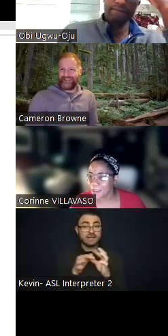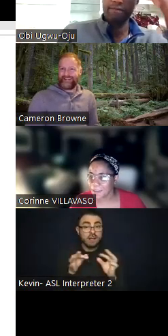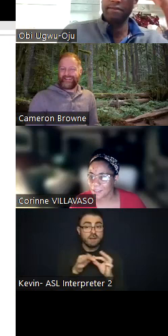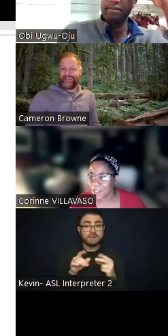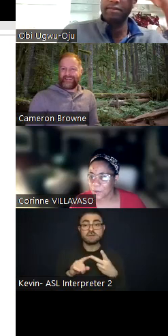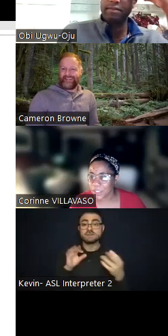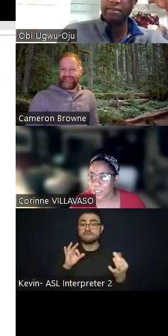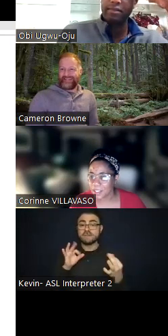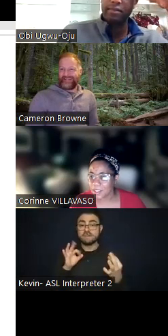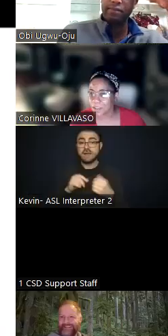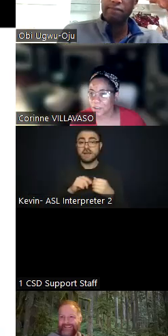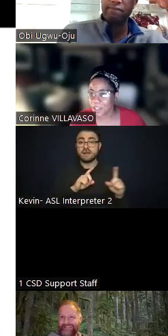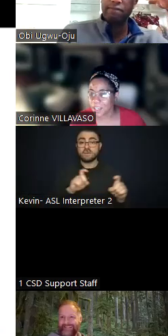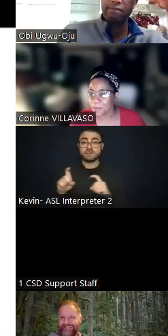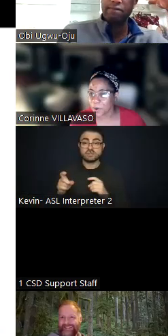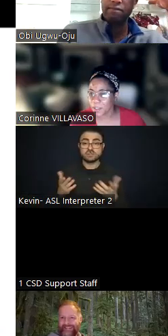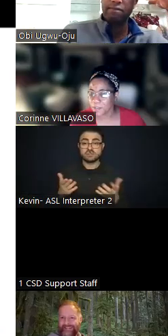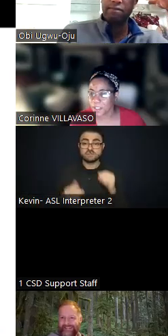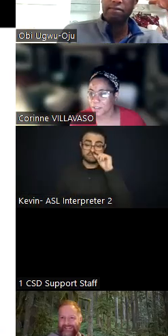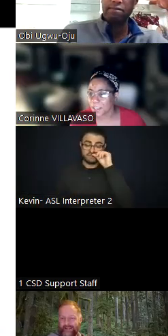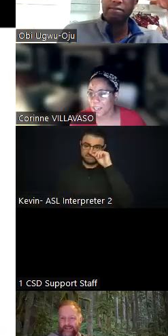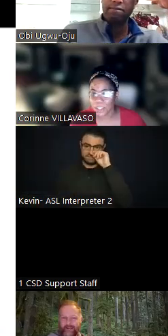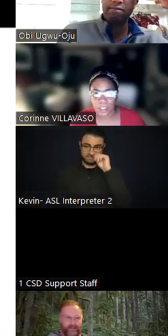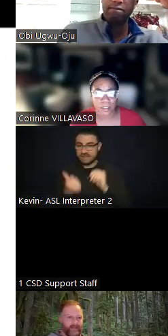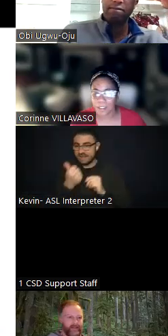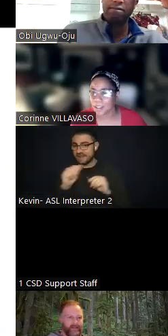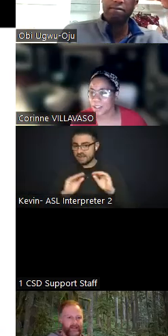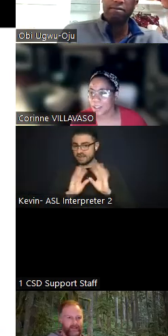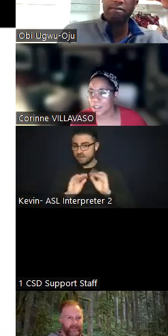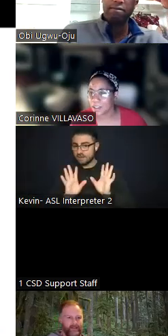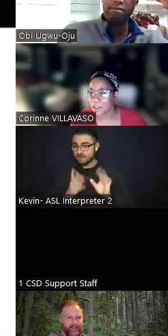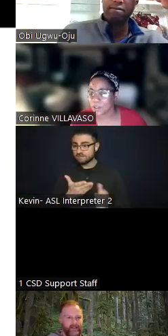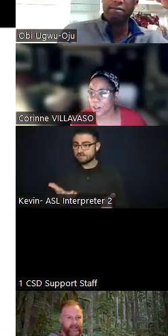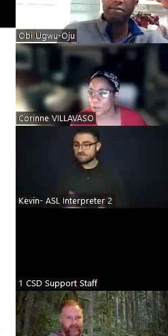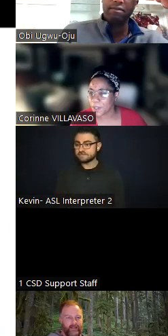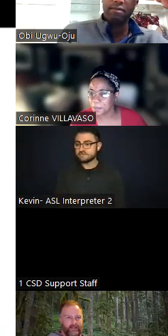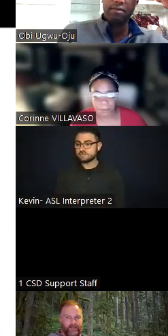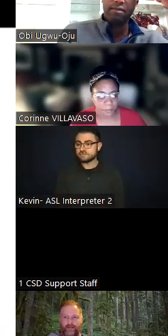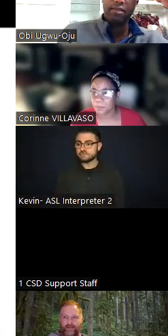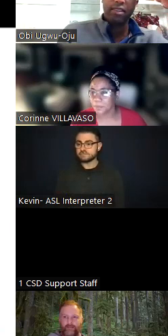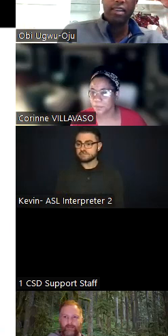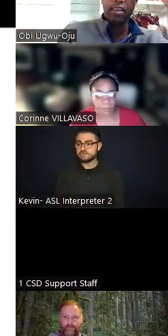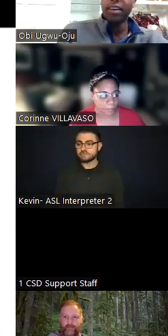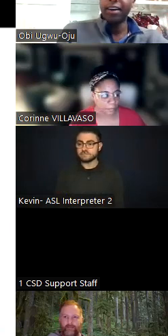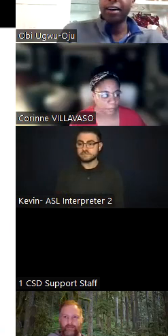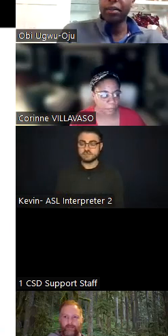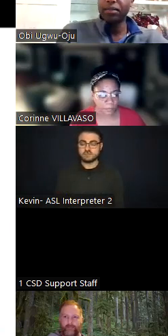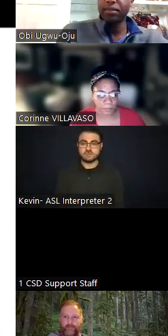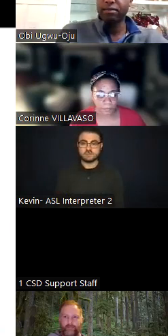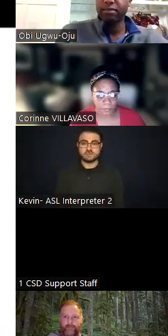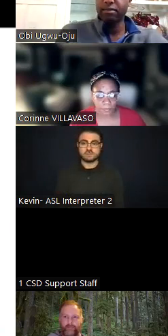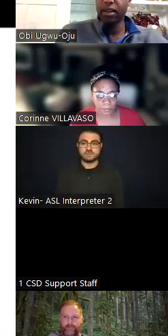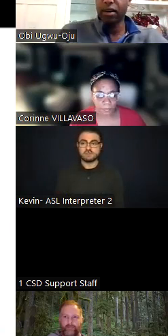feedback, questions, or need points of clarification? Co-Chair Obi.